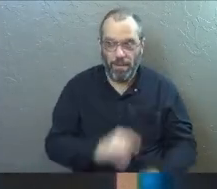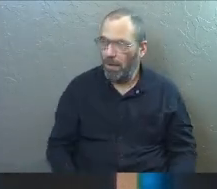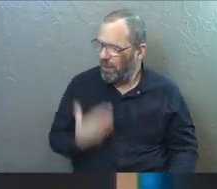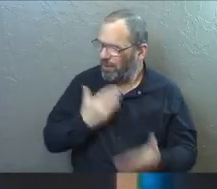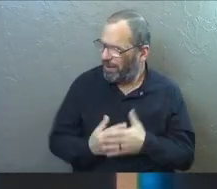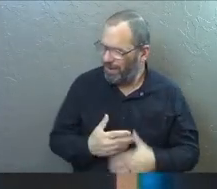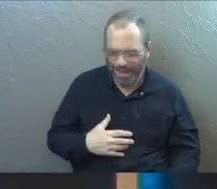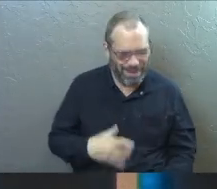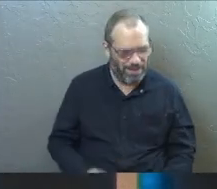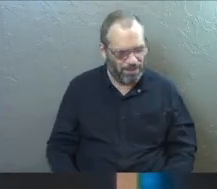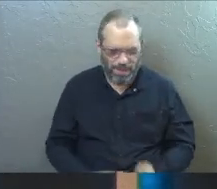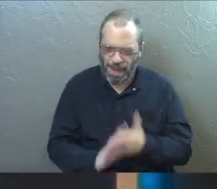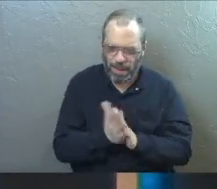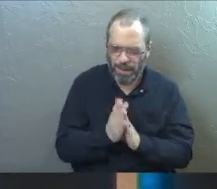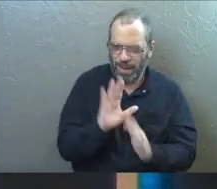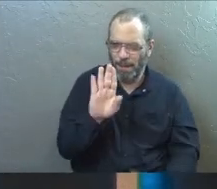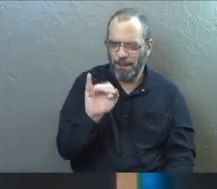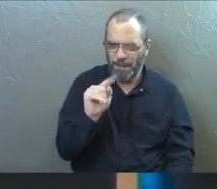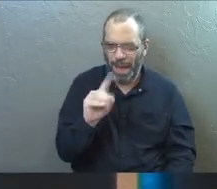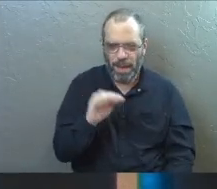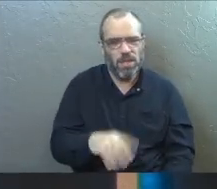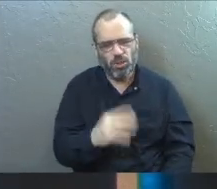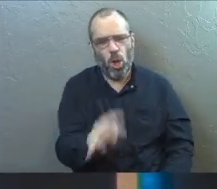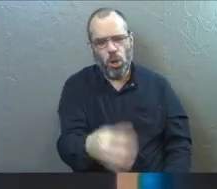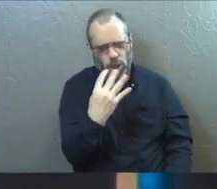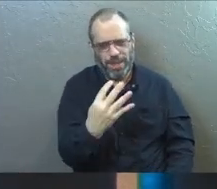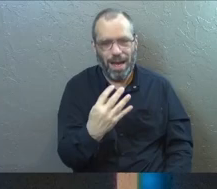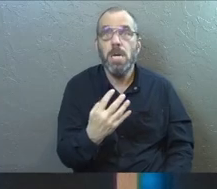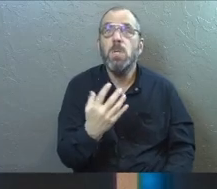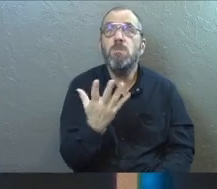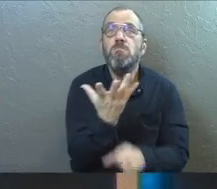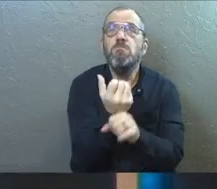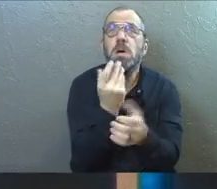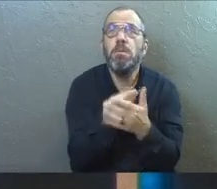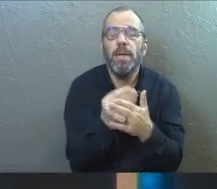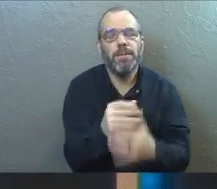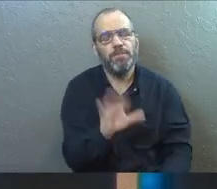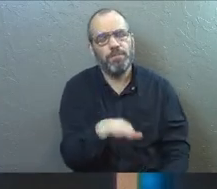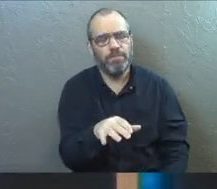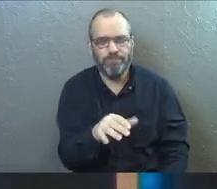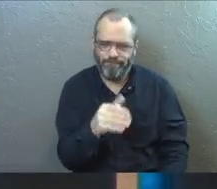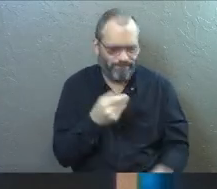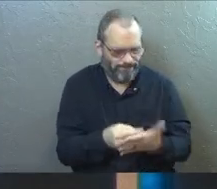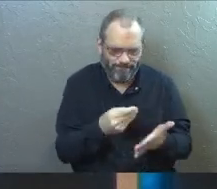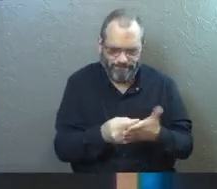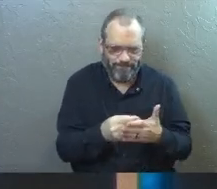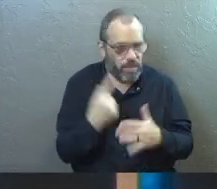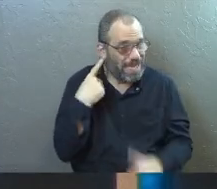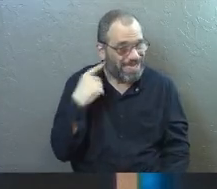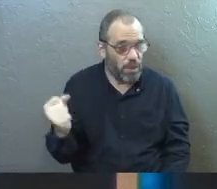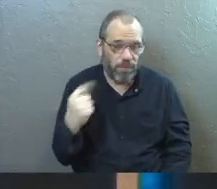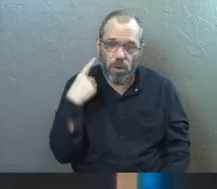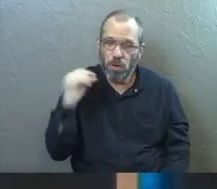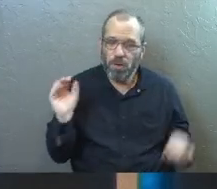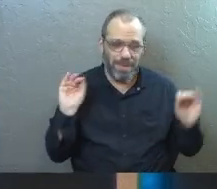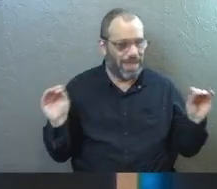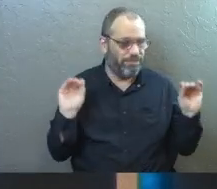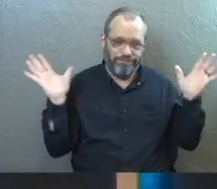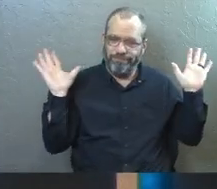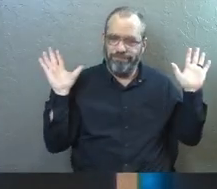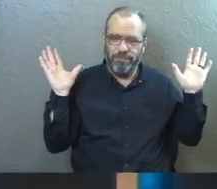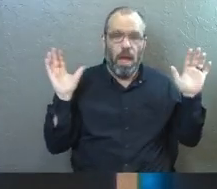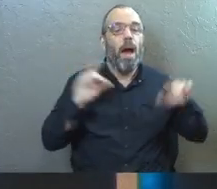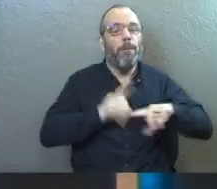pretty good, guys. Looked at them eagerly, expecting some money. But Peter said, I don't have any silver or gold for